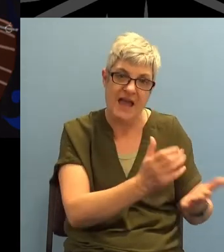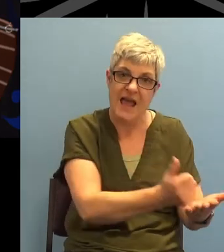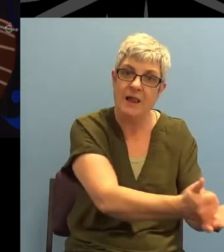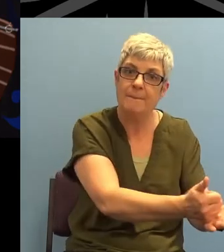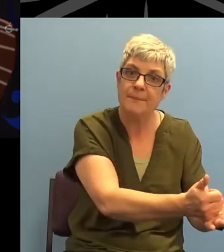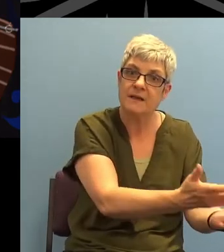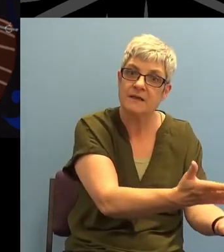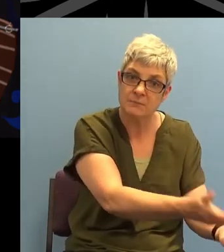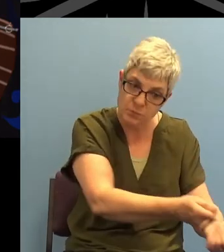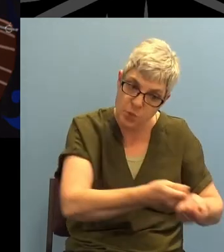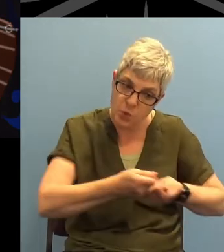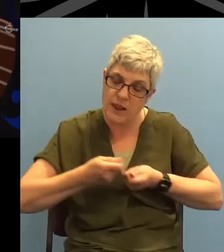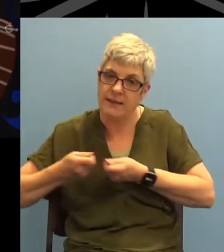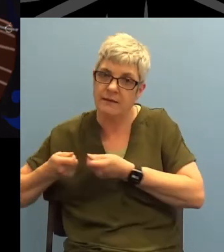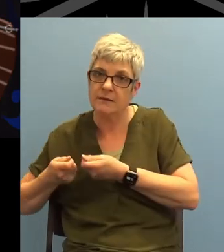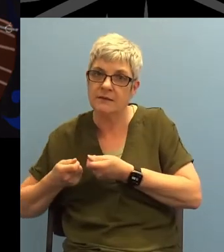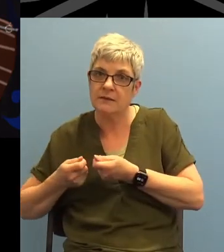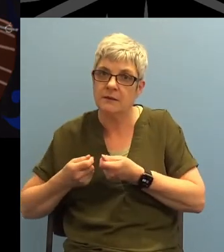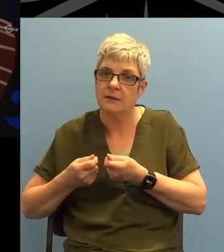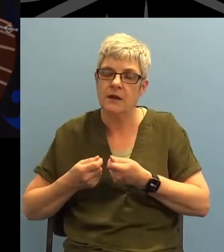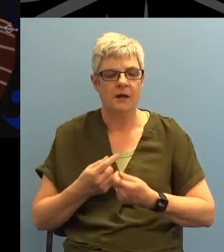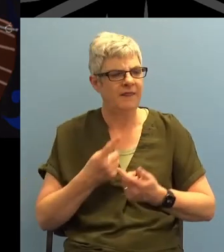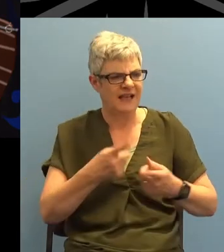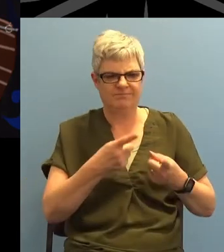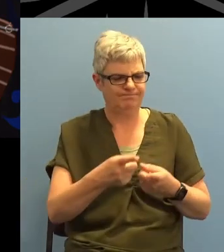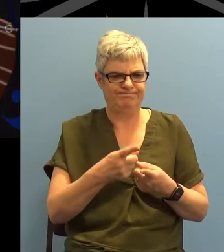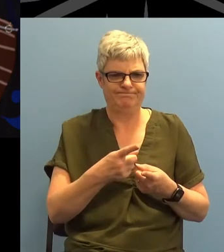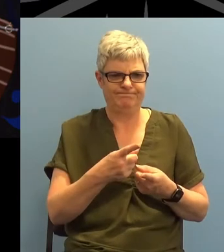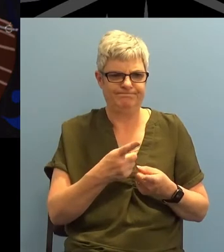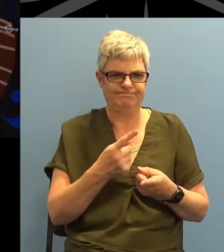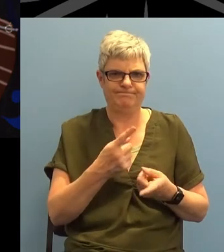him with it. And this isn't addressed to